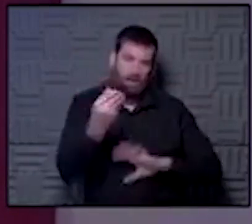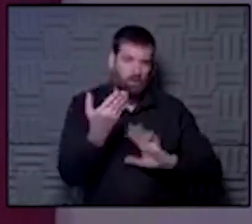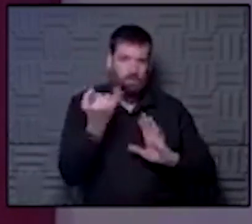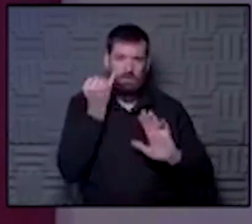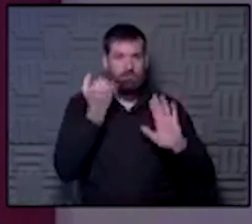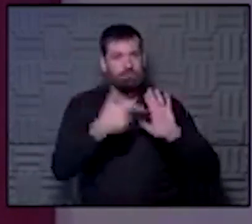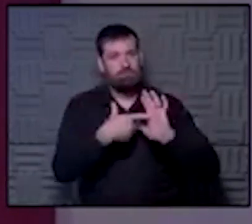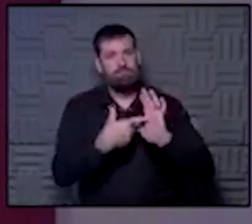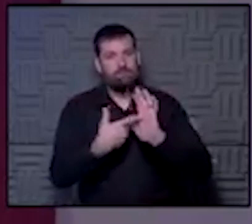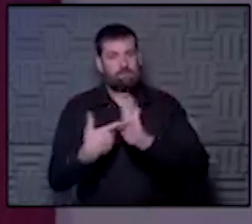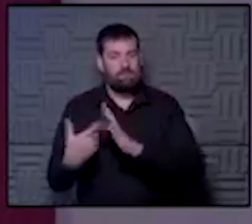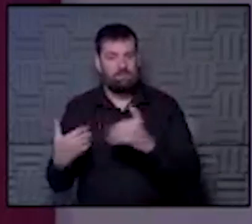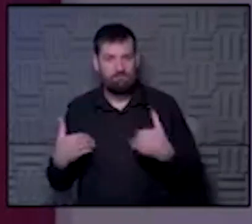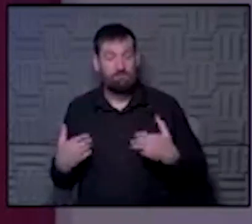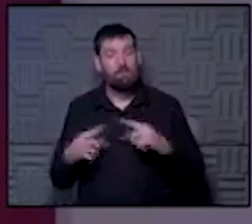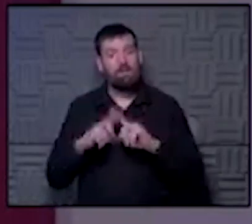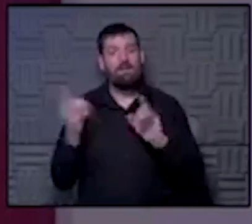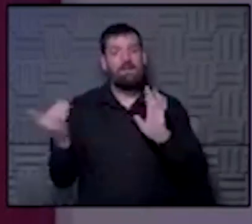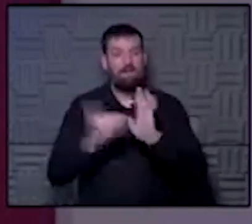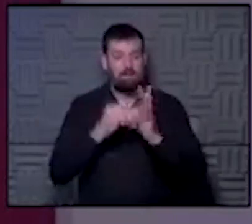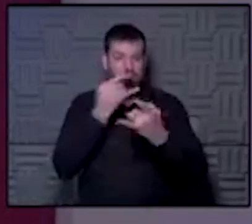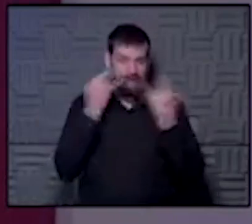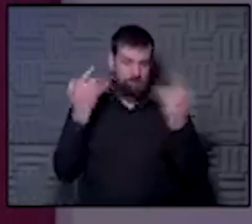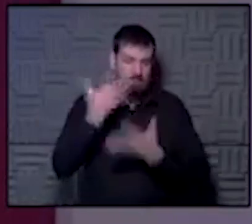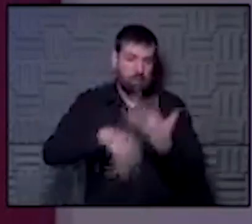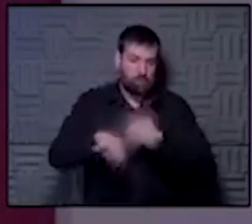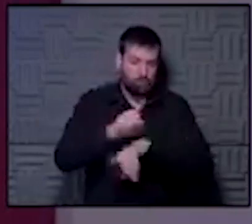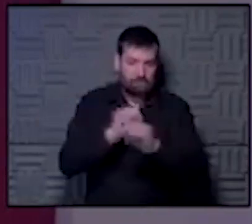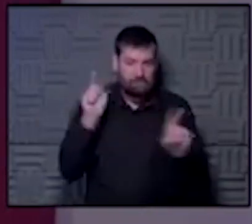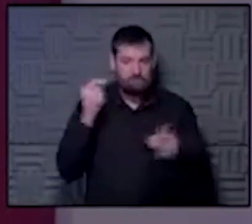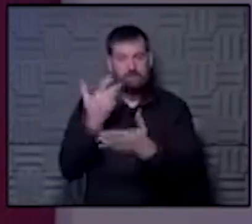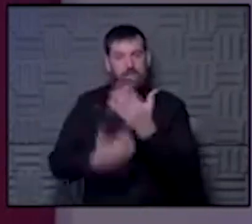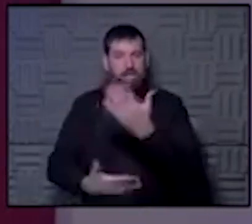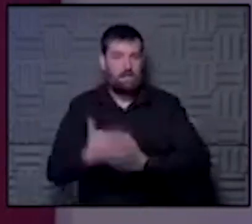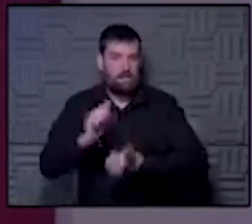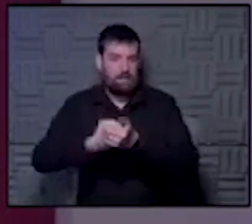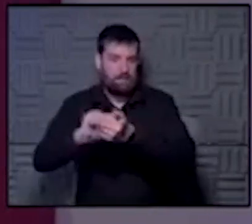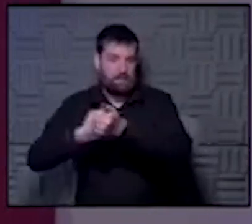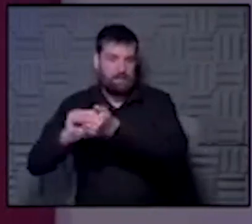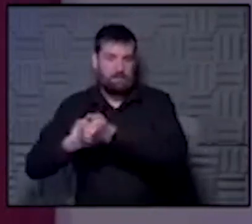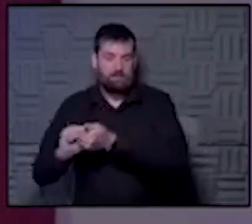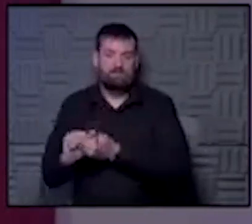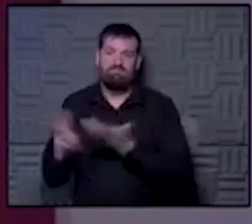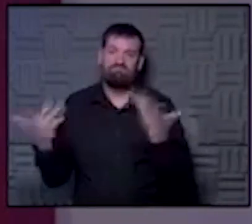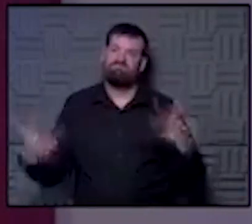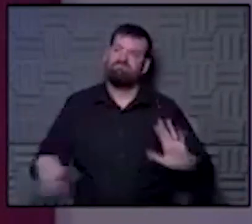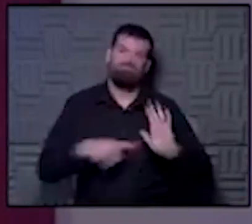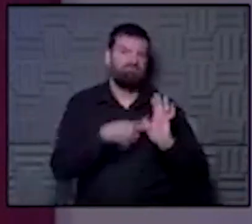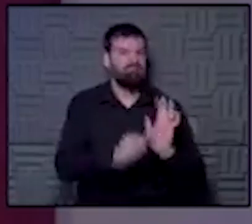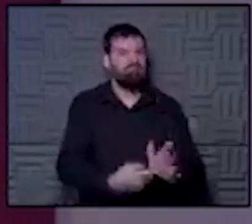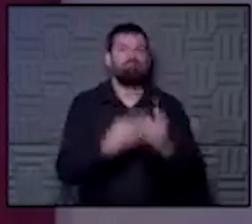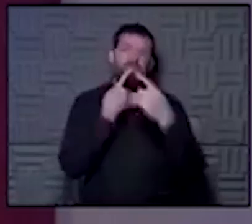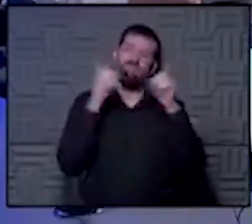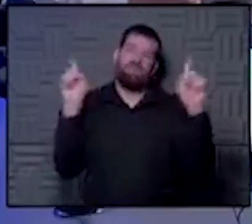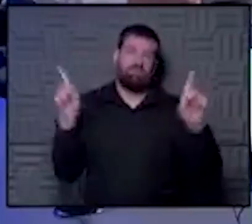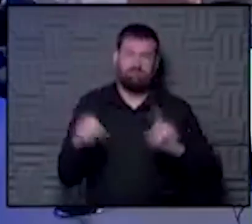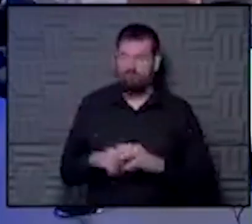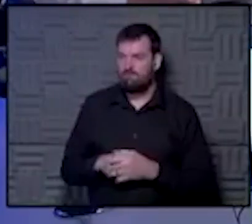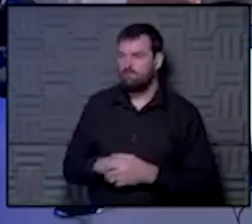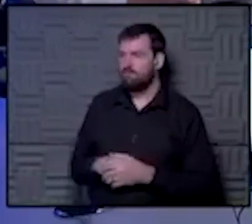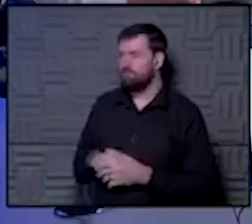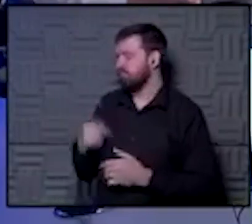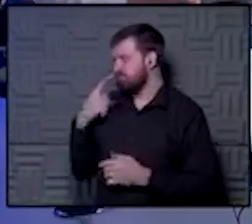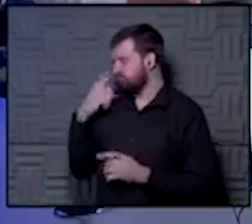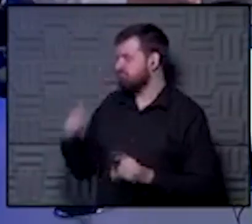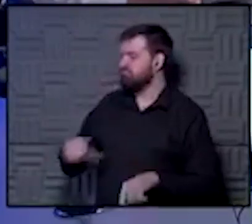symptoms, but I think, again, the masking, the social distancing, the hand hygiene has been demonstrated to be effective. Yeah, I'm with you. And I